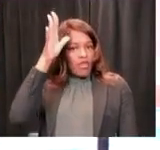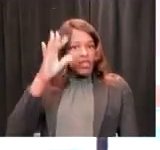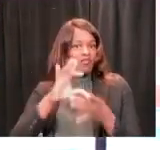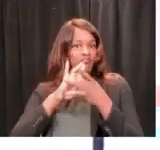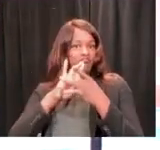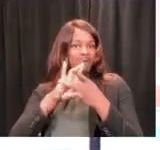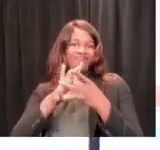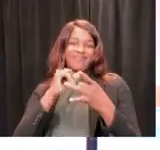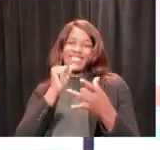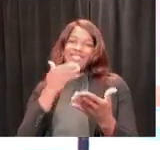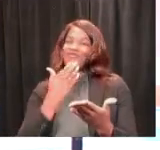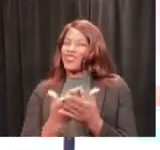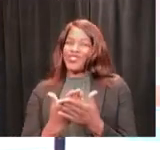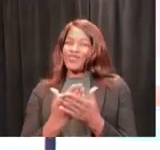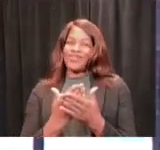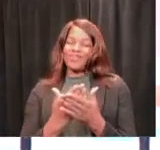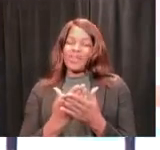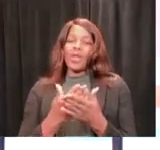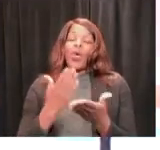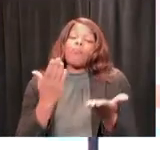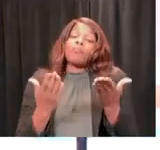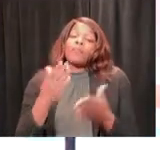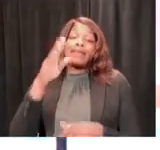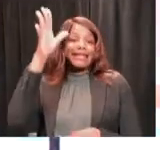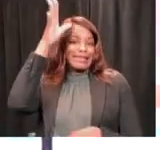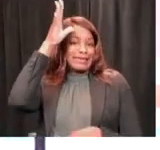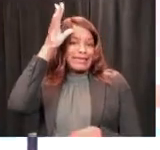healthy, right? Or your father was not fair, and